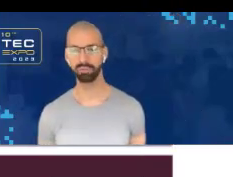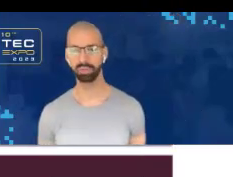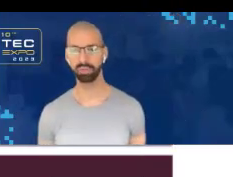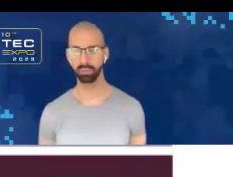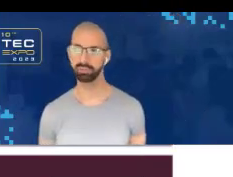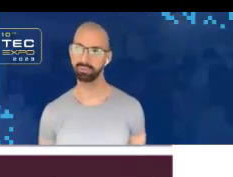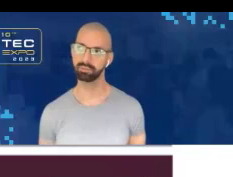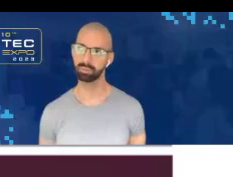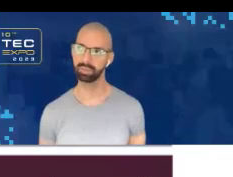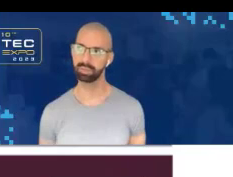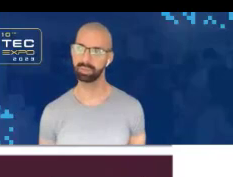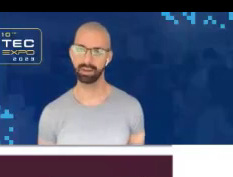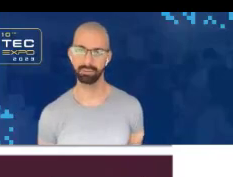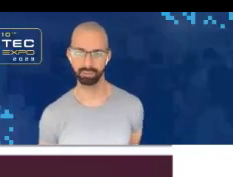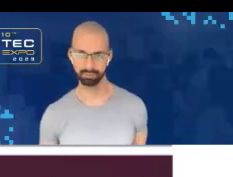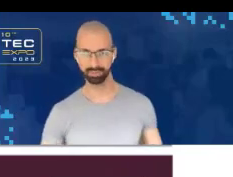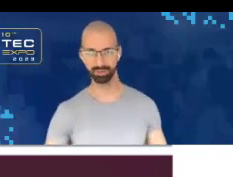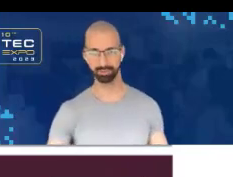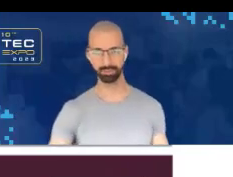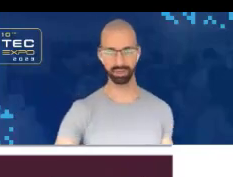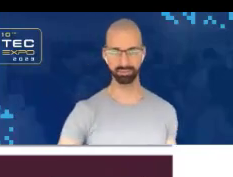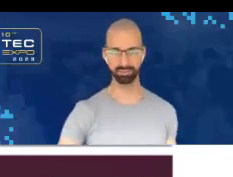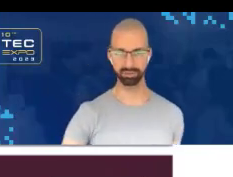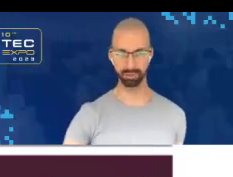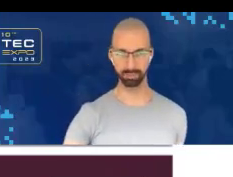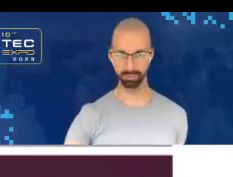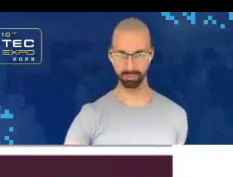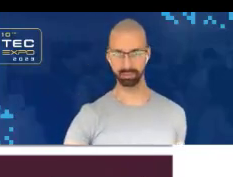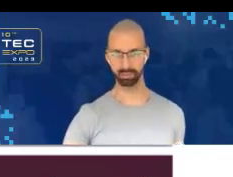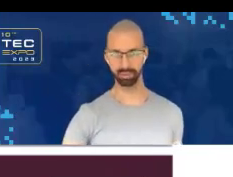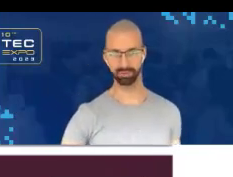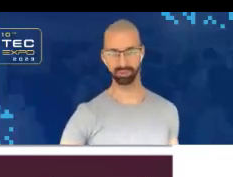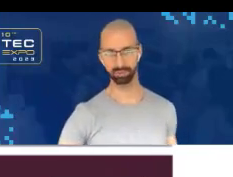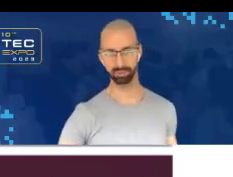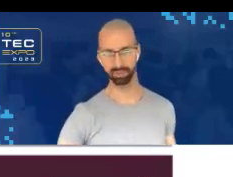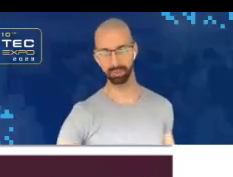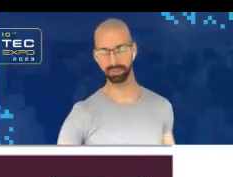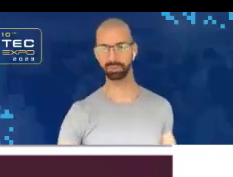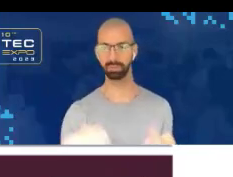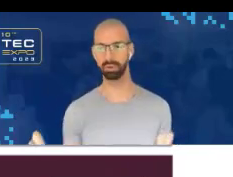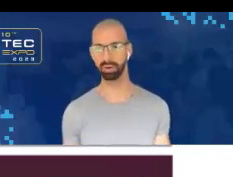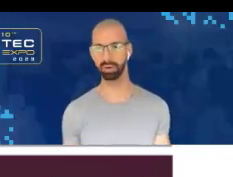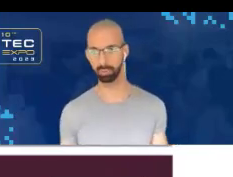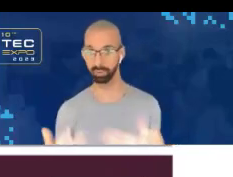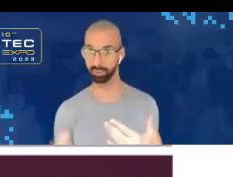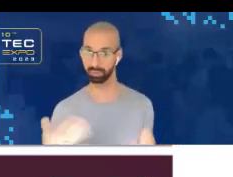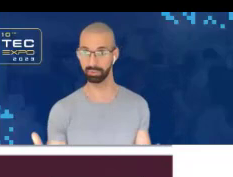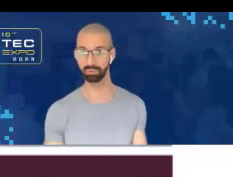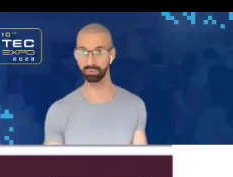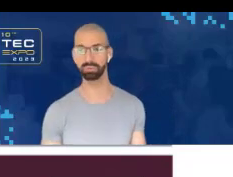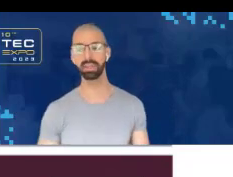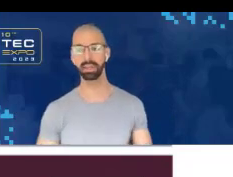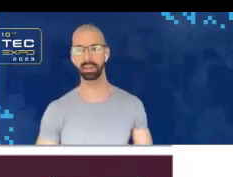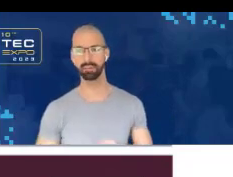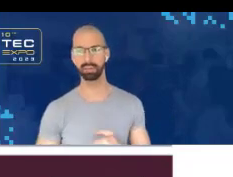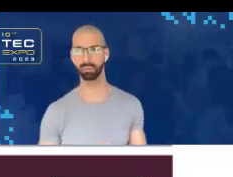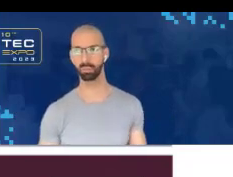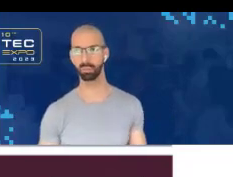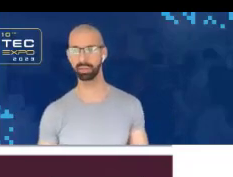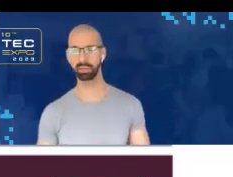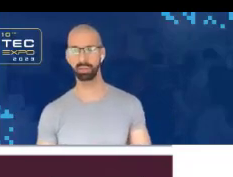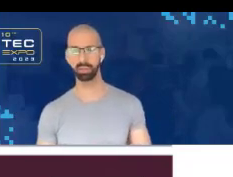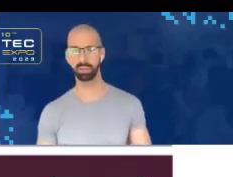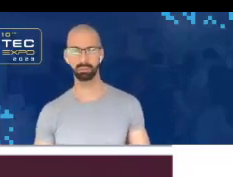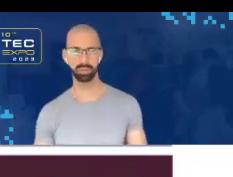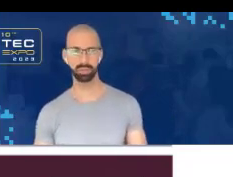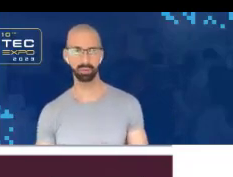But once we have developed that system, the process has become much smoother, and we're able to produce in a